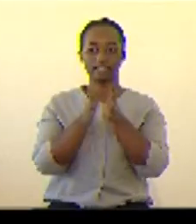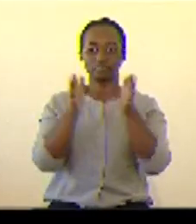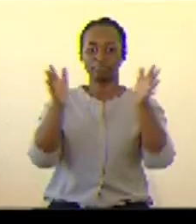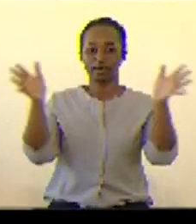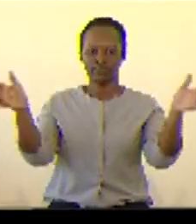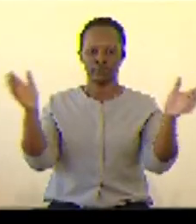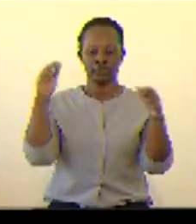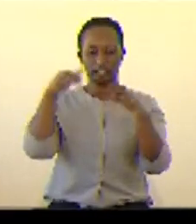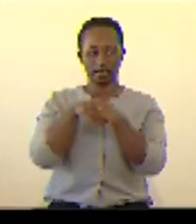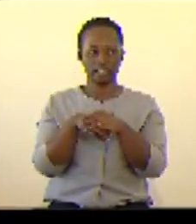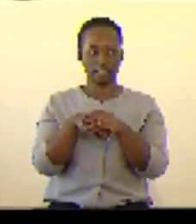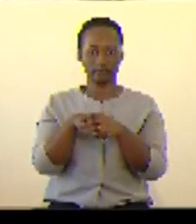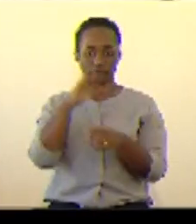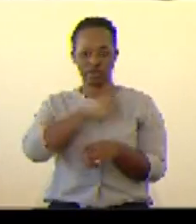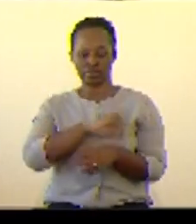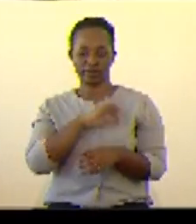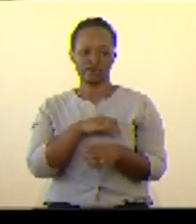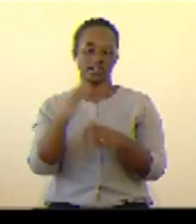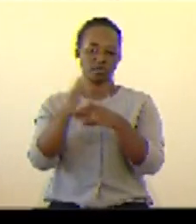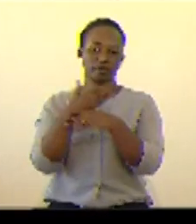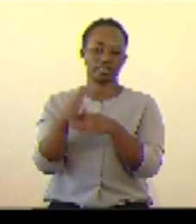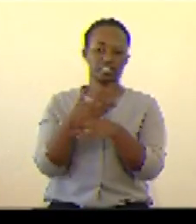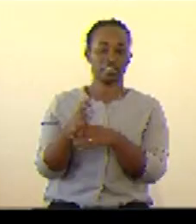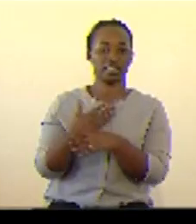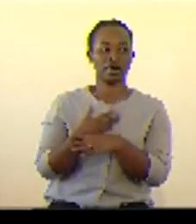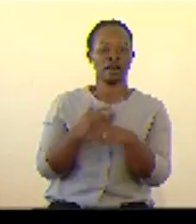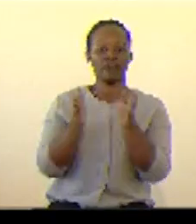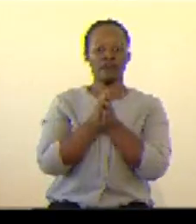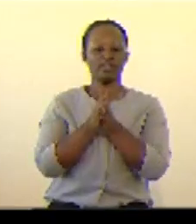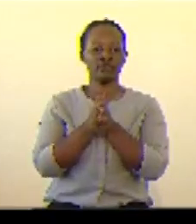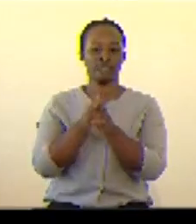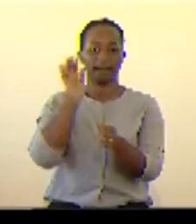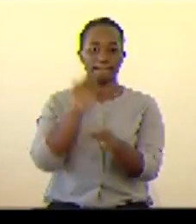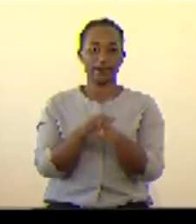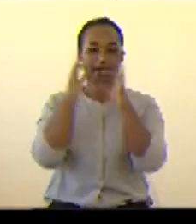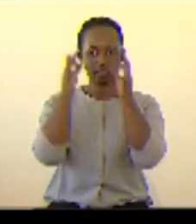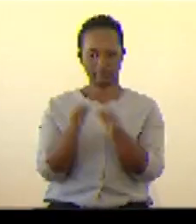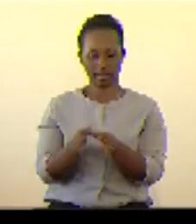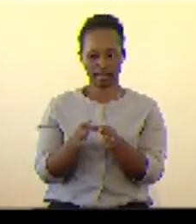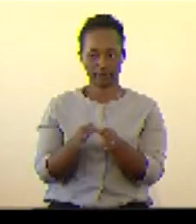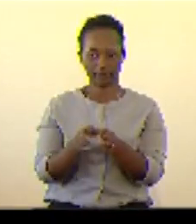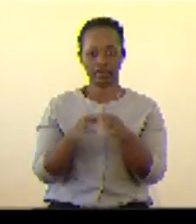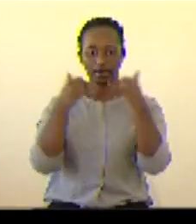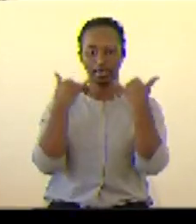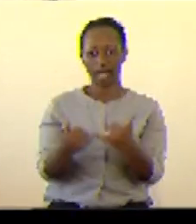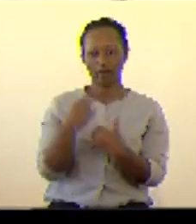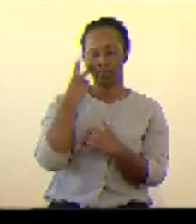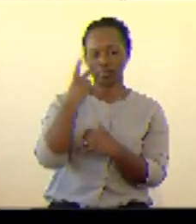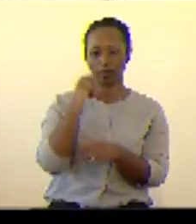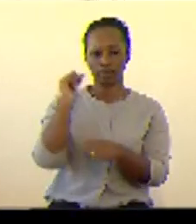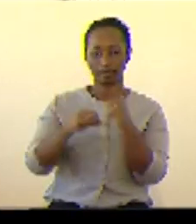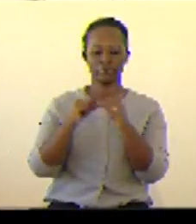of profitability, market share, and even many aspects. So let us look at